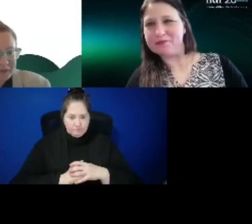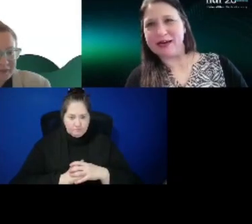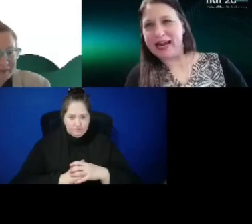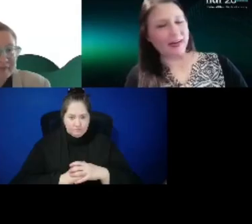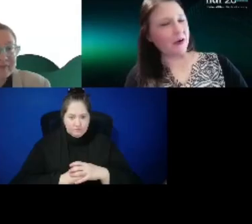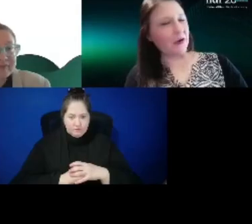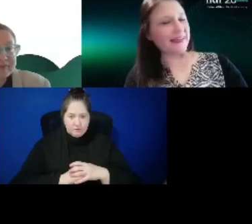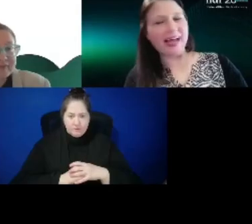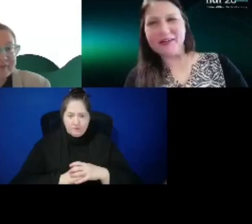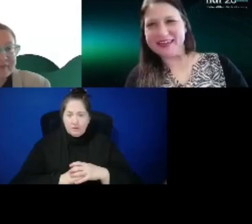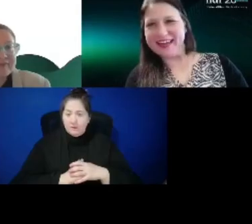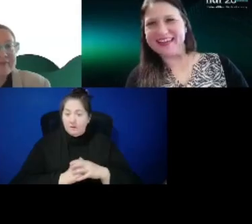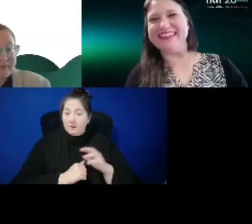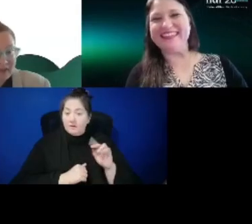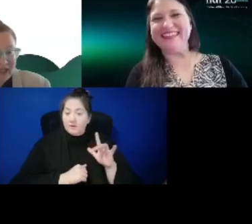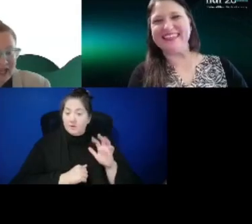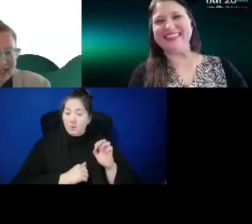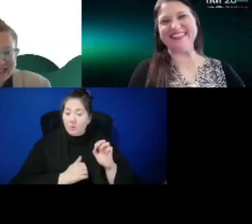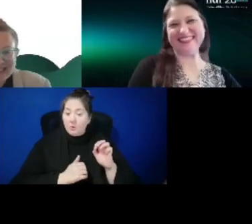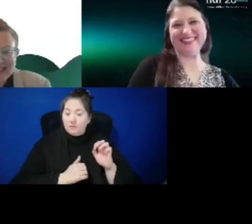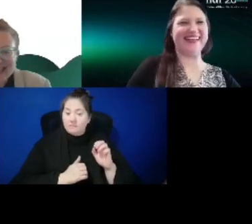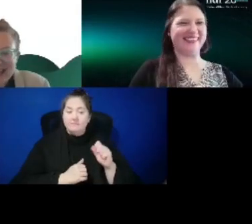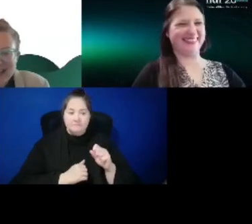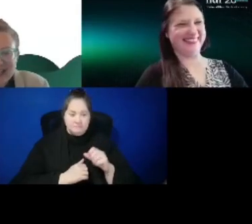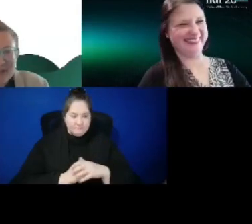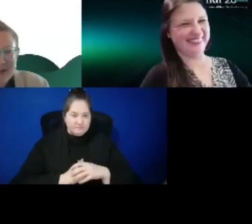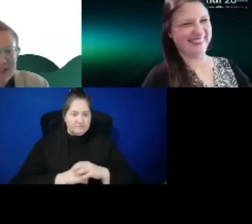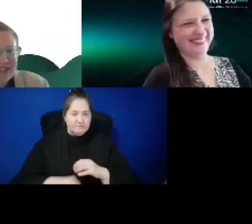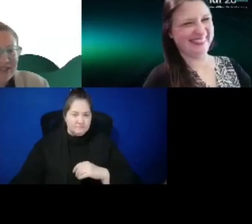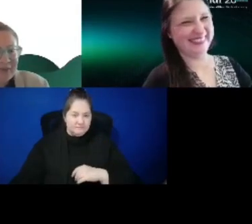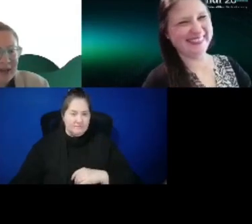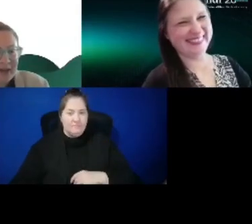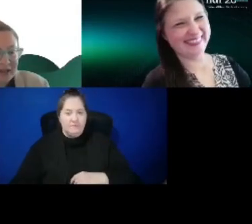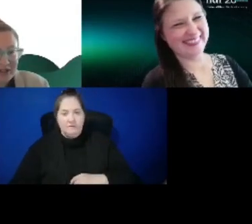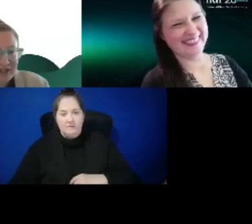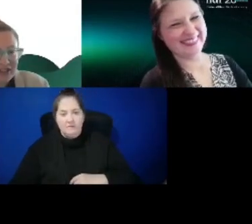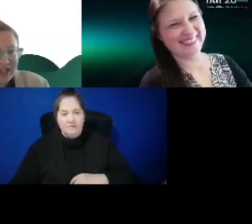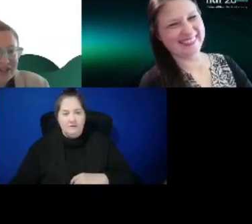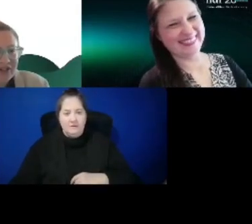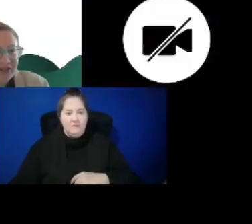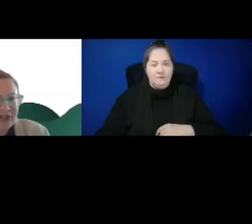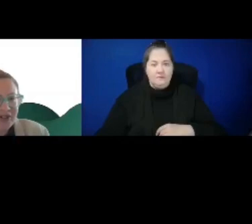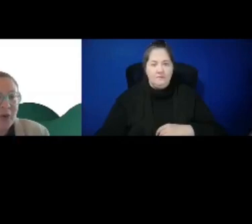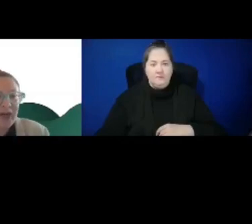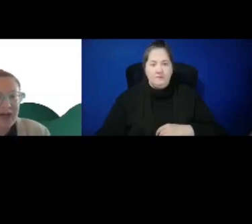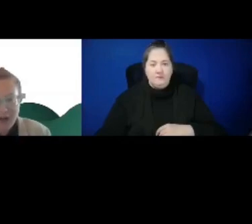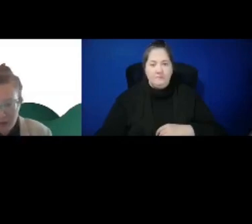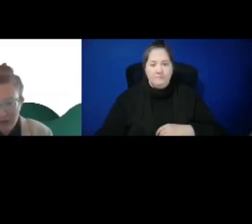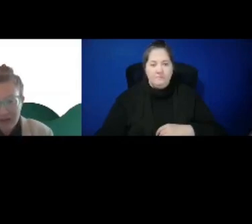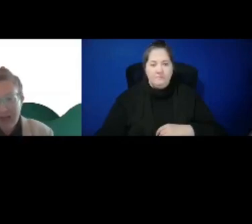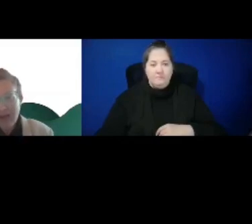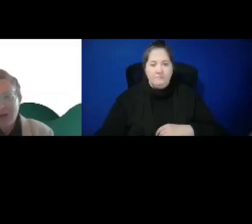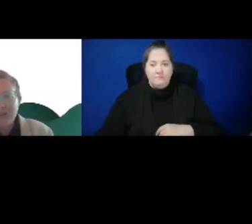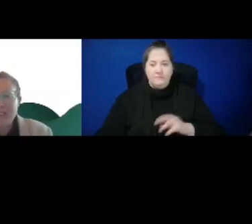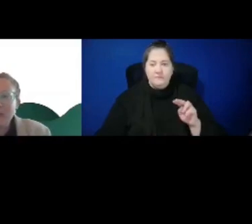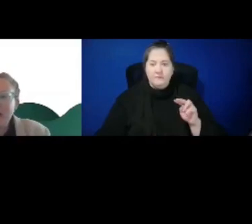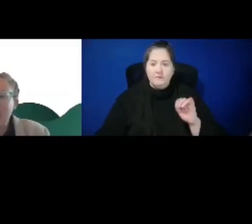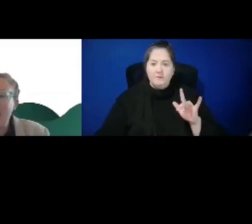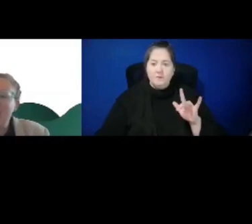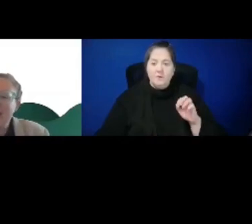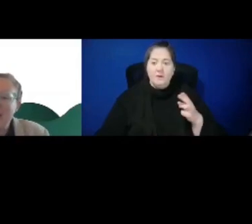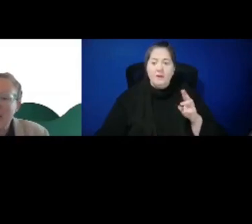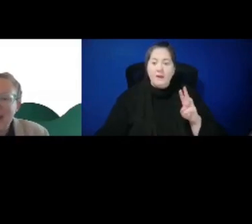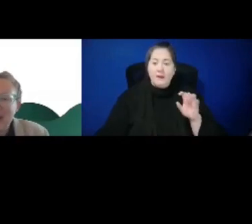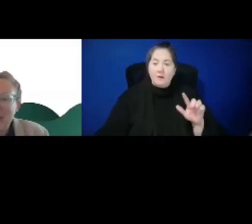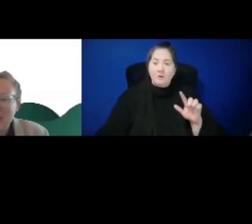Are we going to bring on Nicole now, Leah? Yes. Yeah, thanks so much. It is my pleasure to hand it over to Nicole Howell, who will